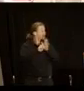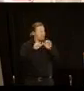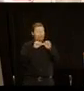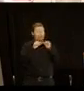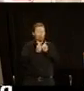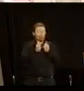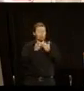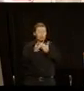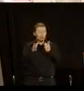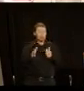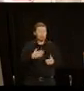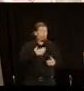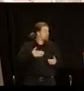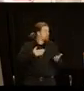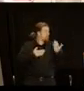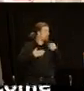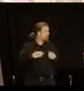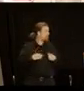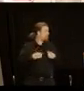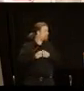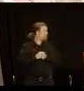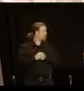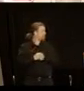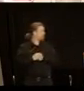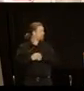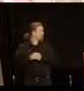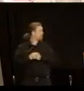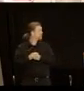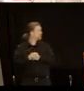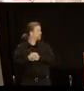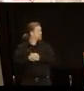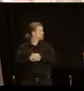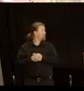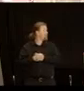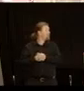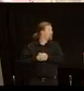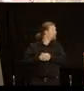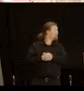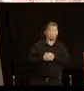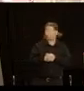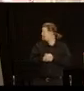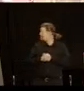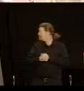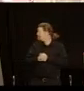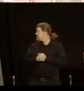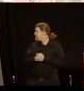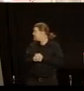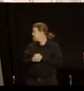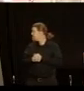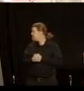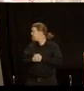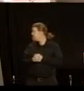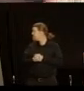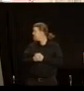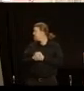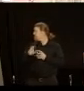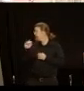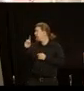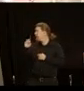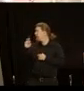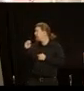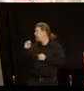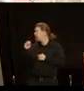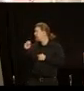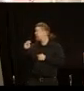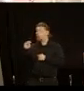Department of Education, Senior Chancellor Adam Miller. Agency for Persons with